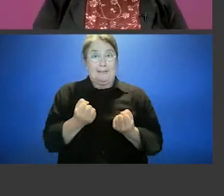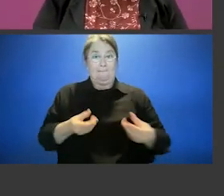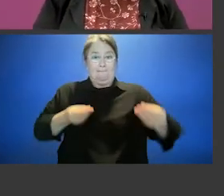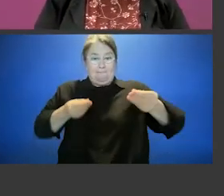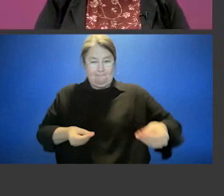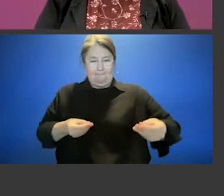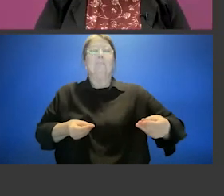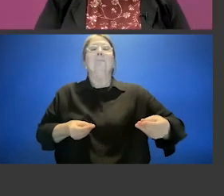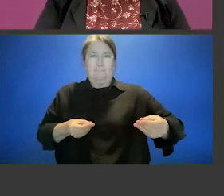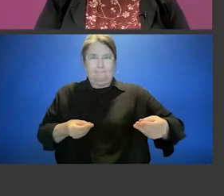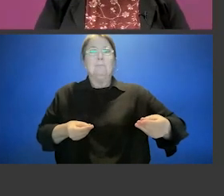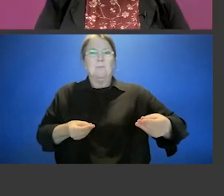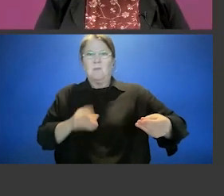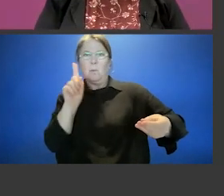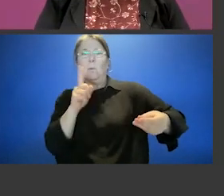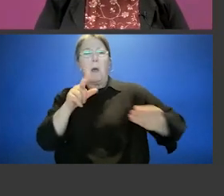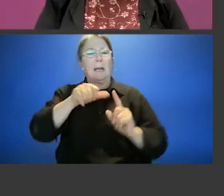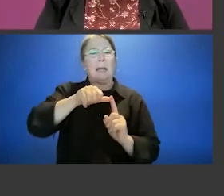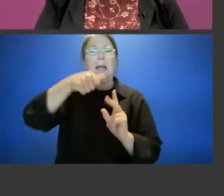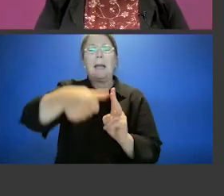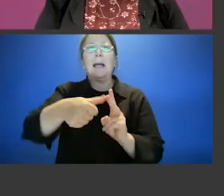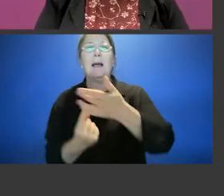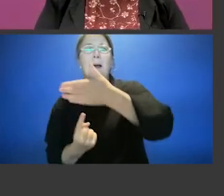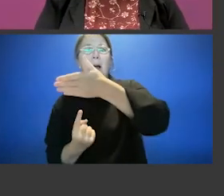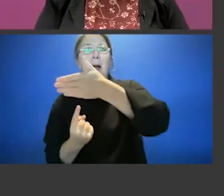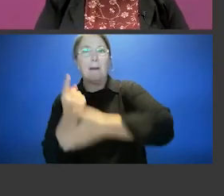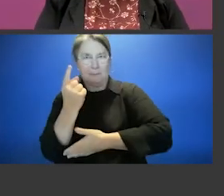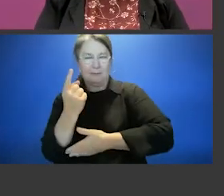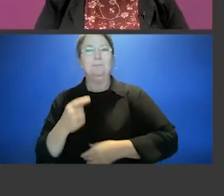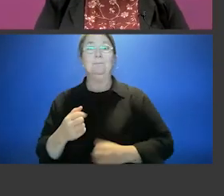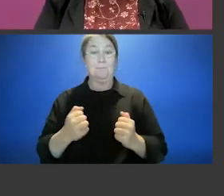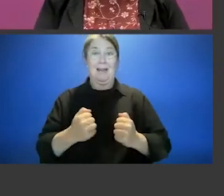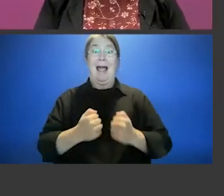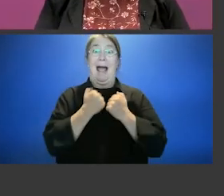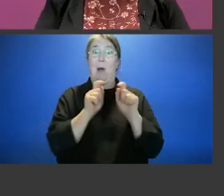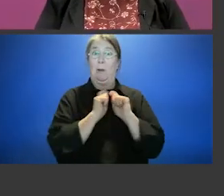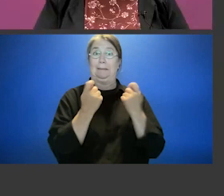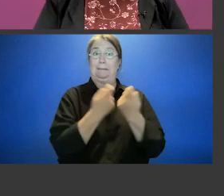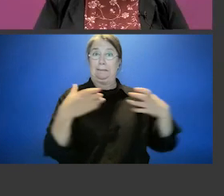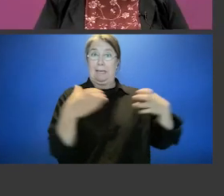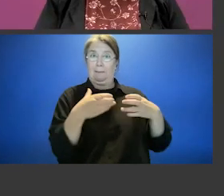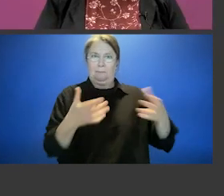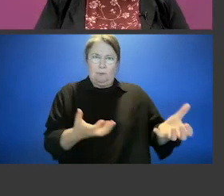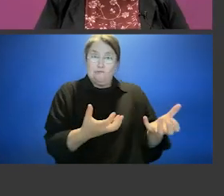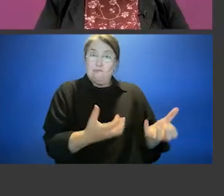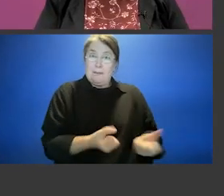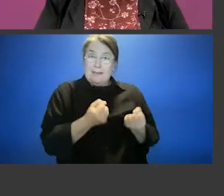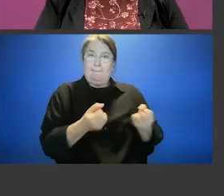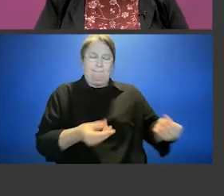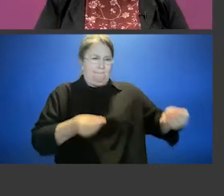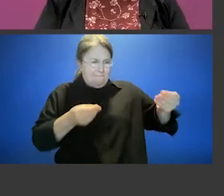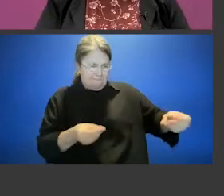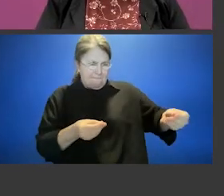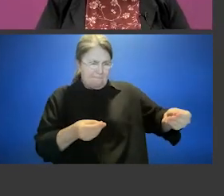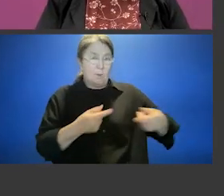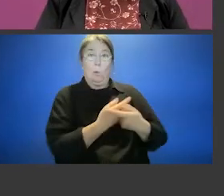a complaint comes to our assessment and review team for an initial assessment, we determine the most appropriate action